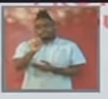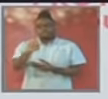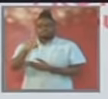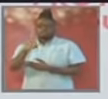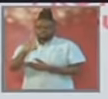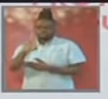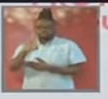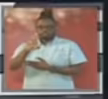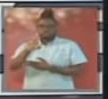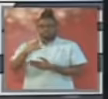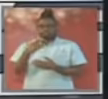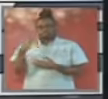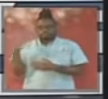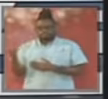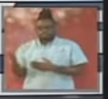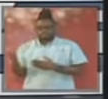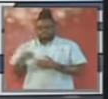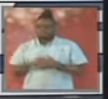morning.